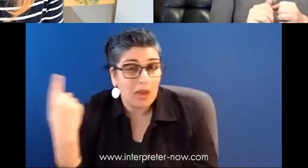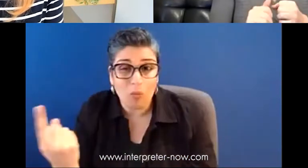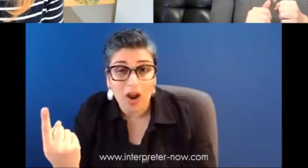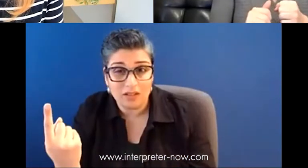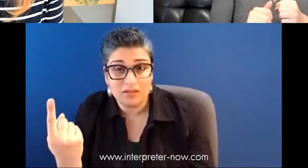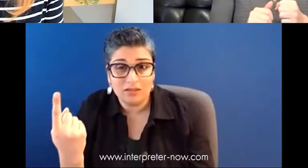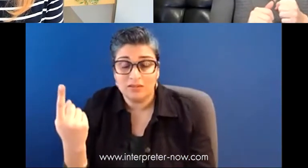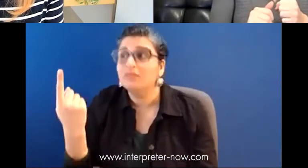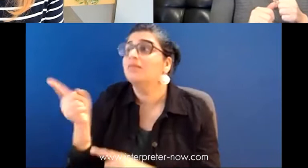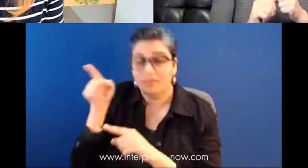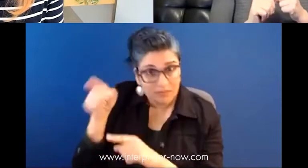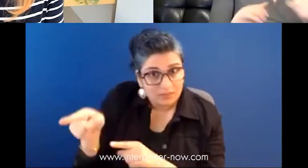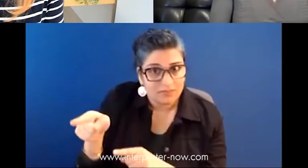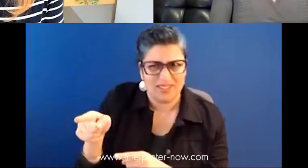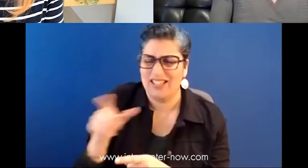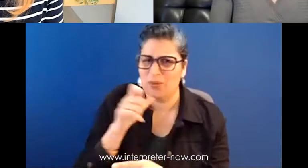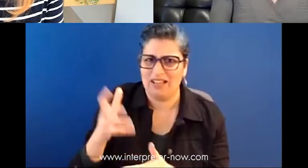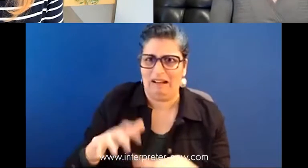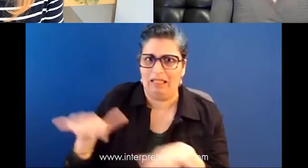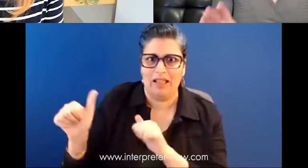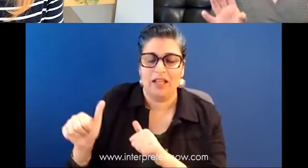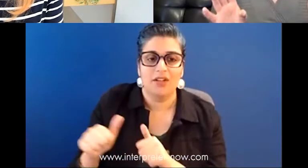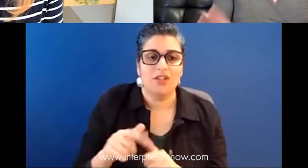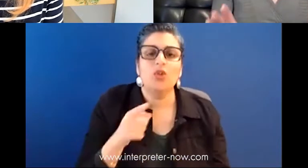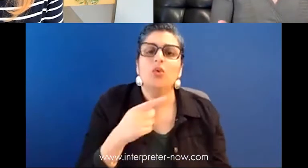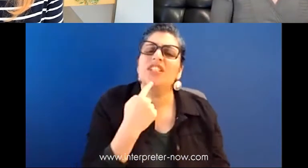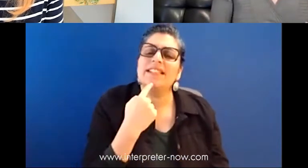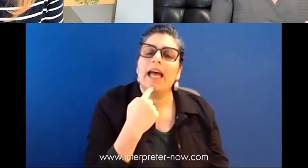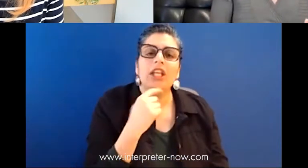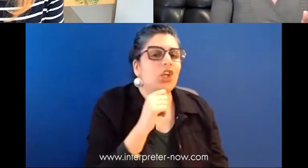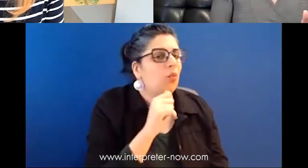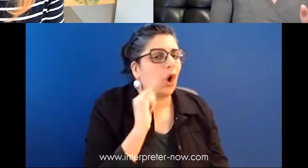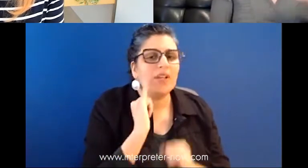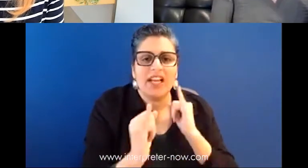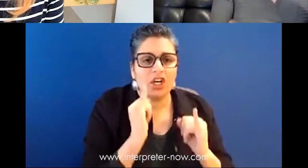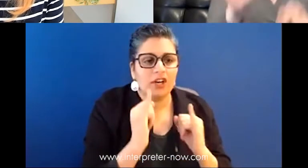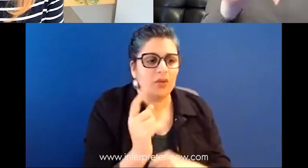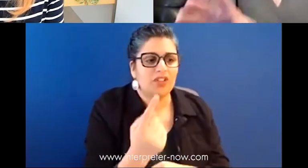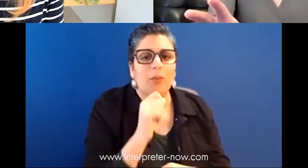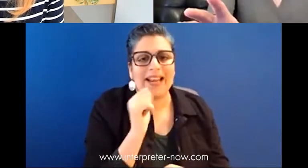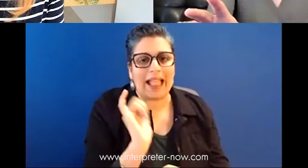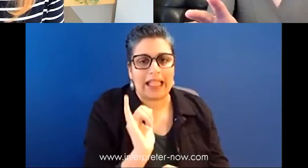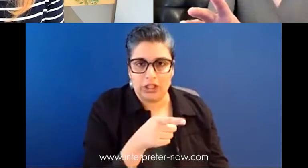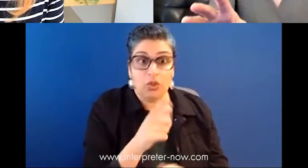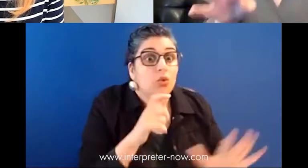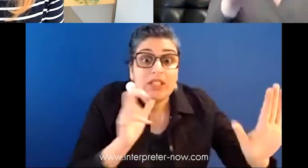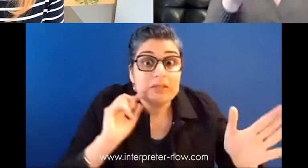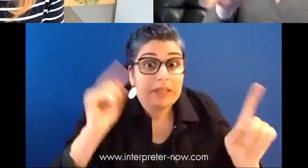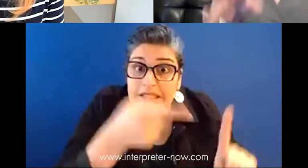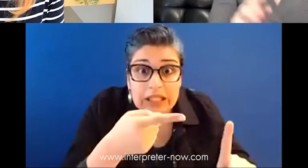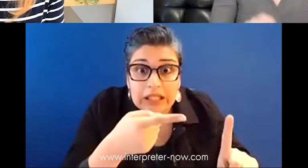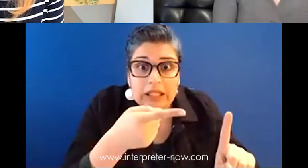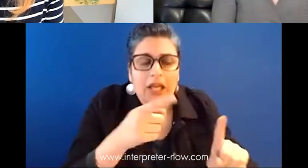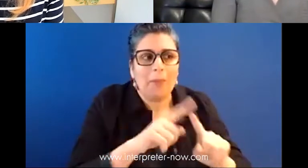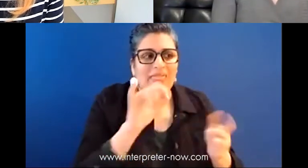you just said you won't even interview anyone that isn't like you. You didn't mean it, but